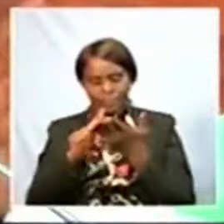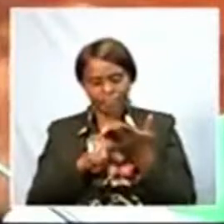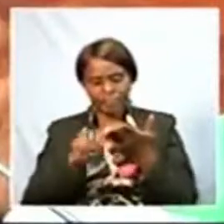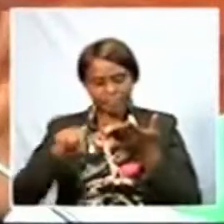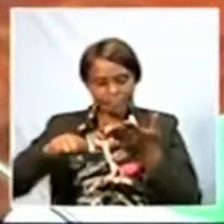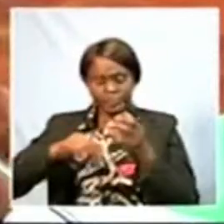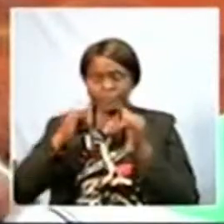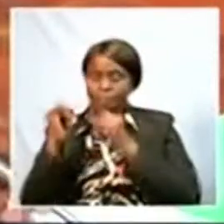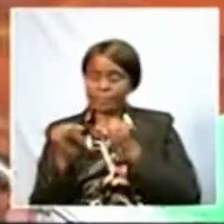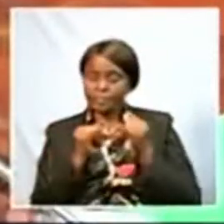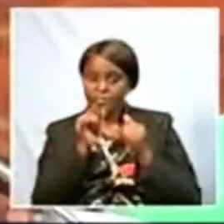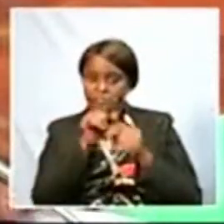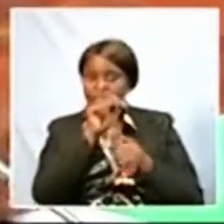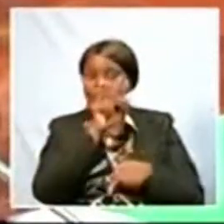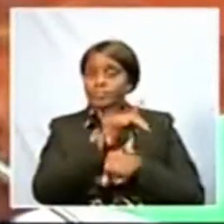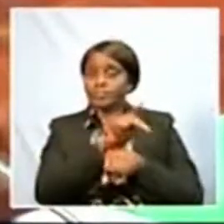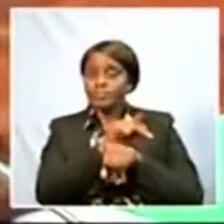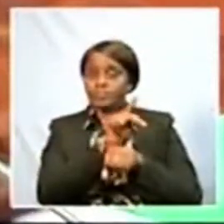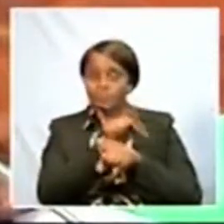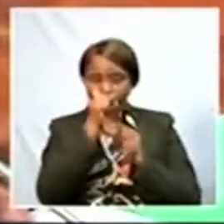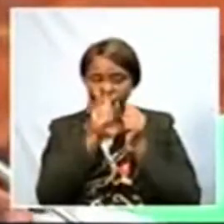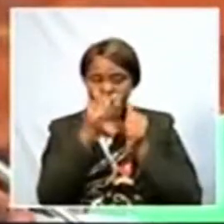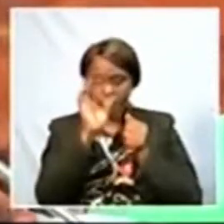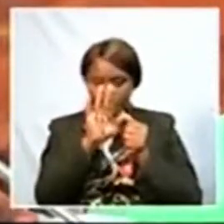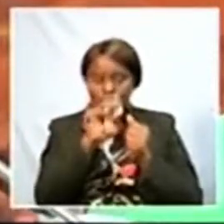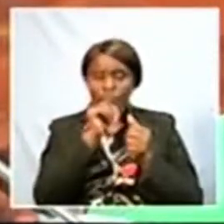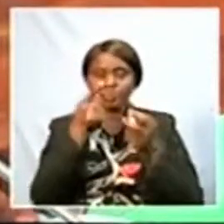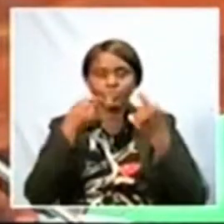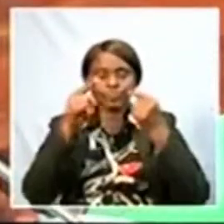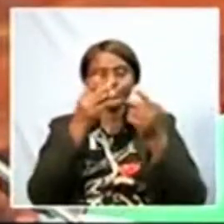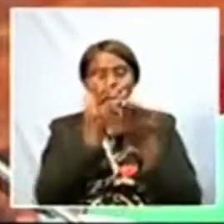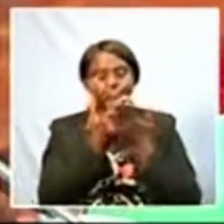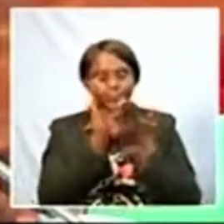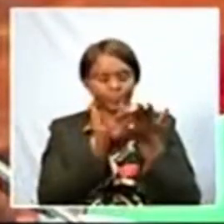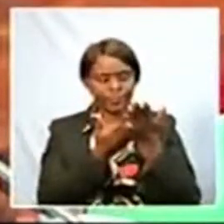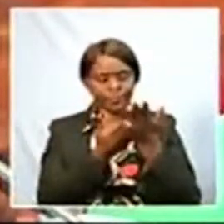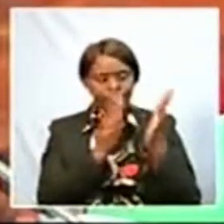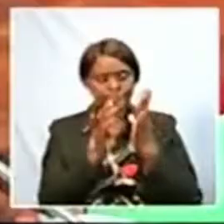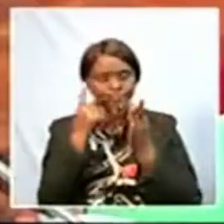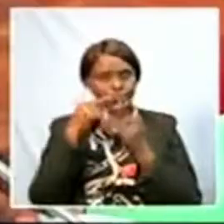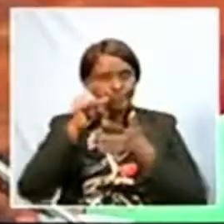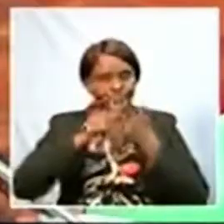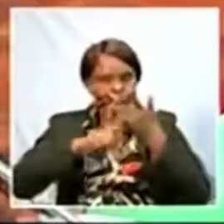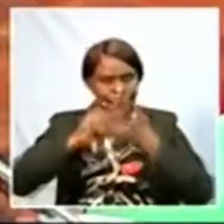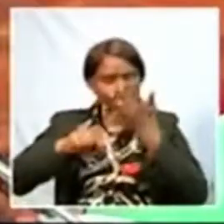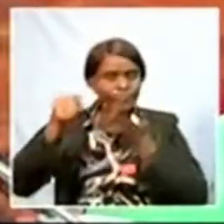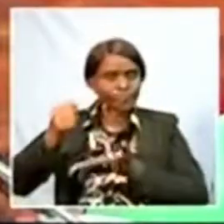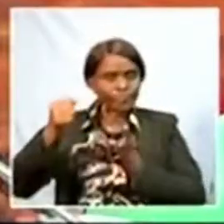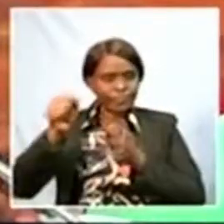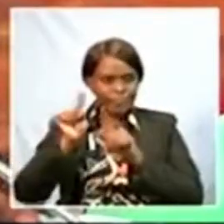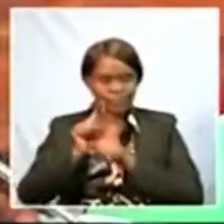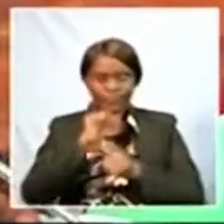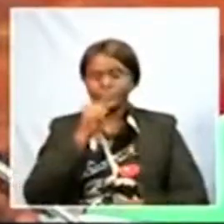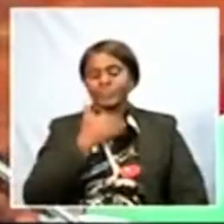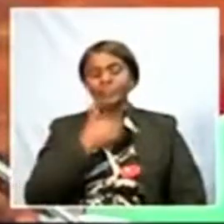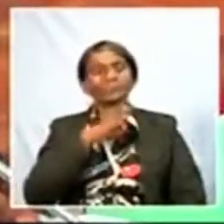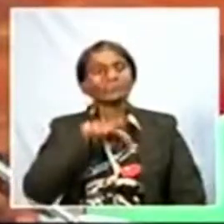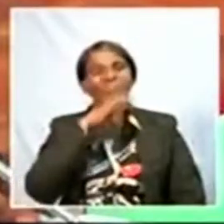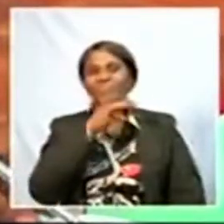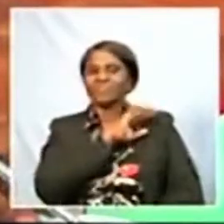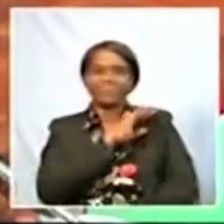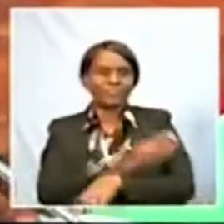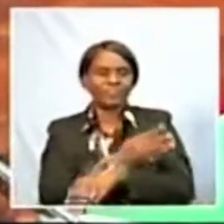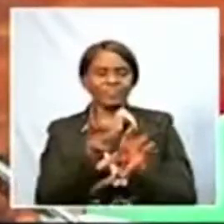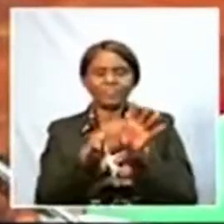delayed implementation of projects was due to unsuccessful bids, reconsideration for cost estimates, and inadequate technical capacity